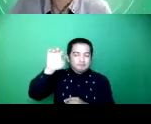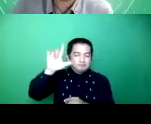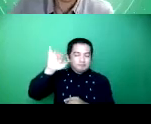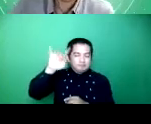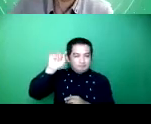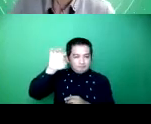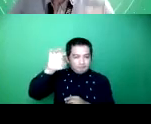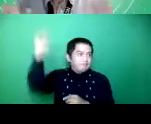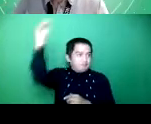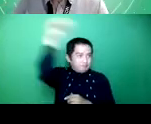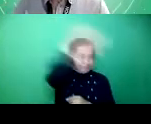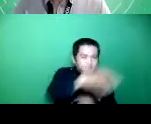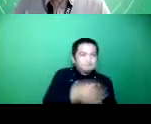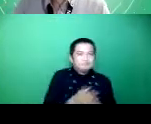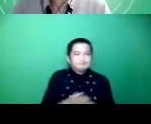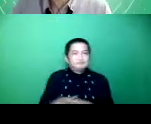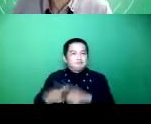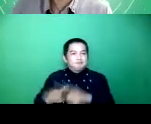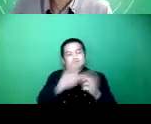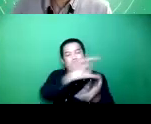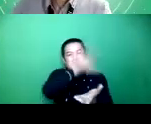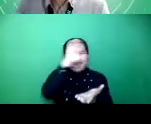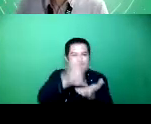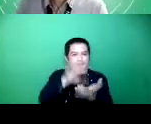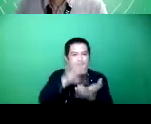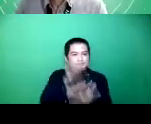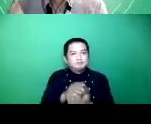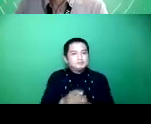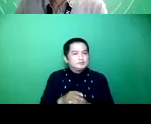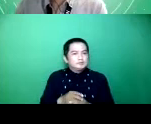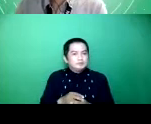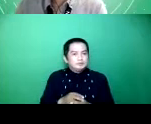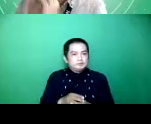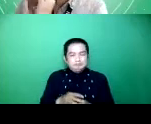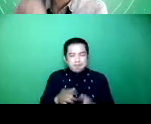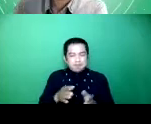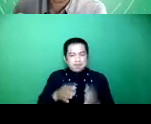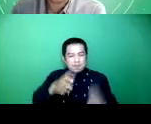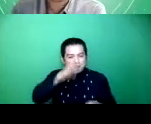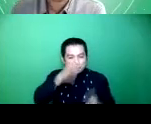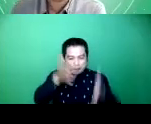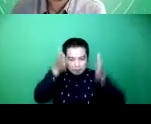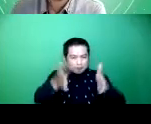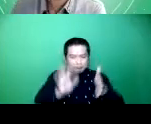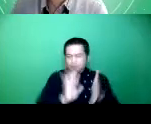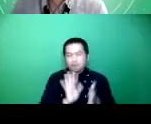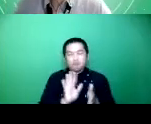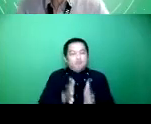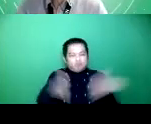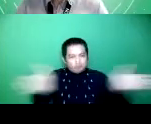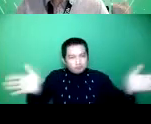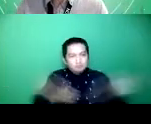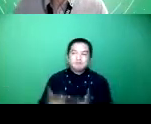the Philippines. That's all about decentralization. It's no longer restricting things to a single central point. And thanks